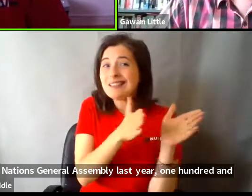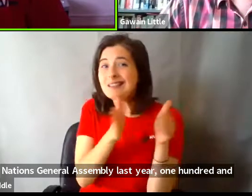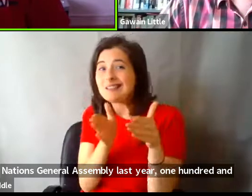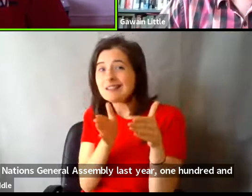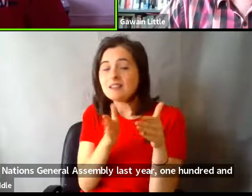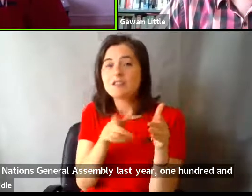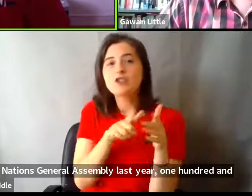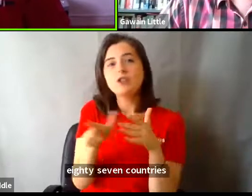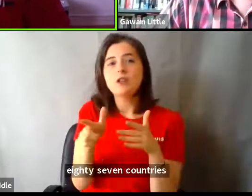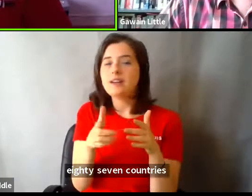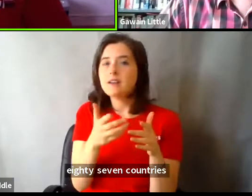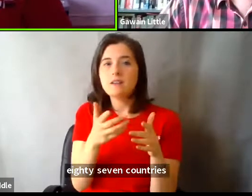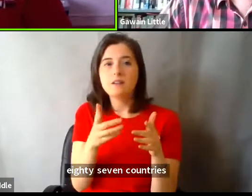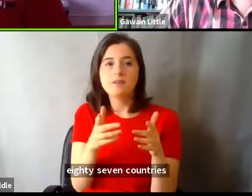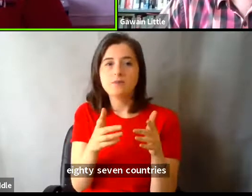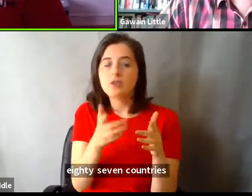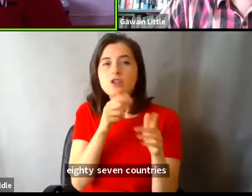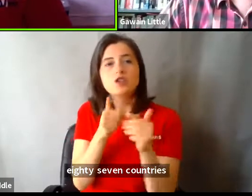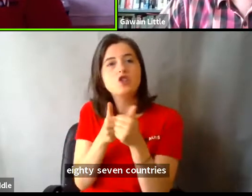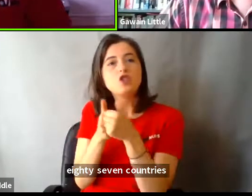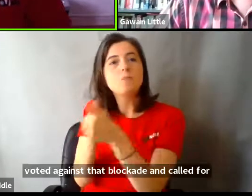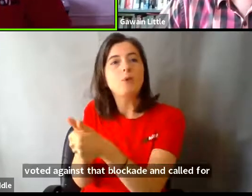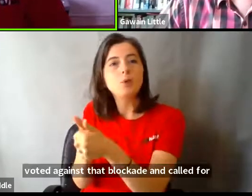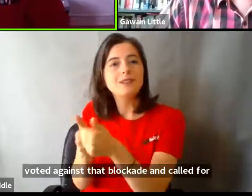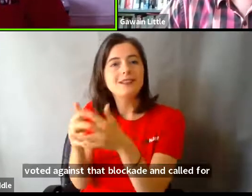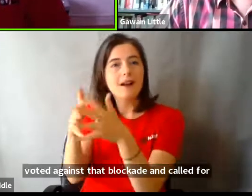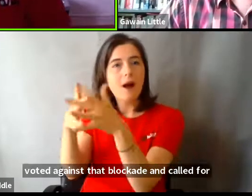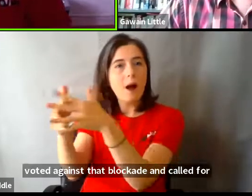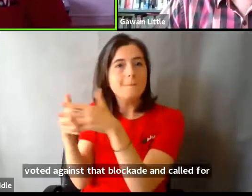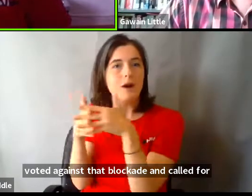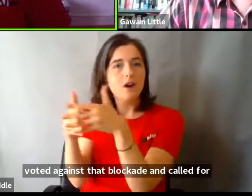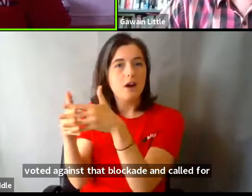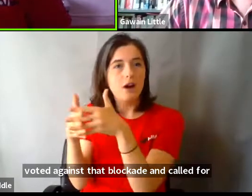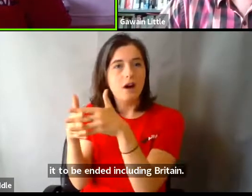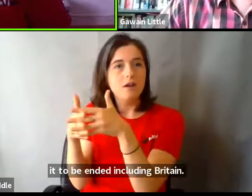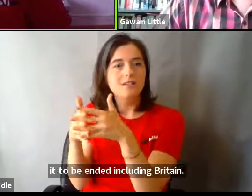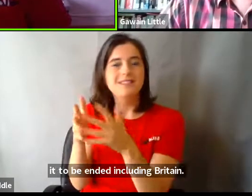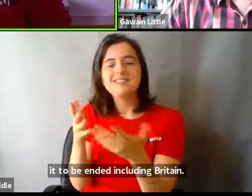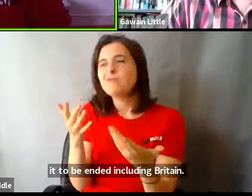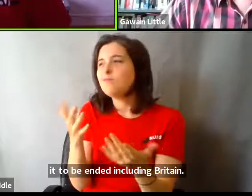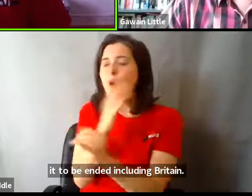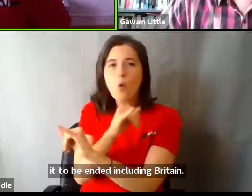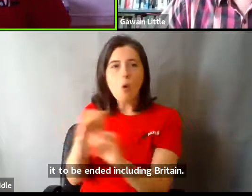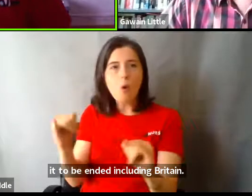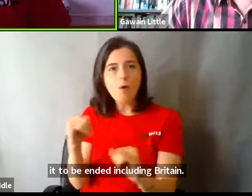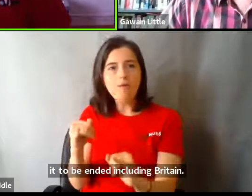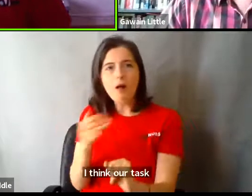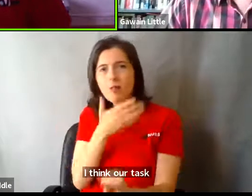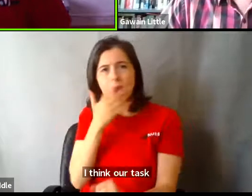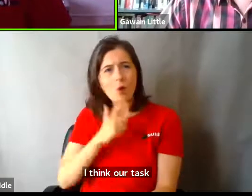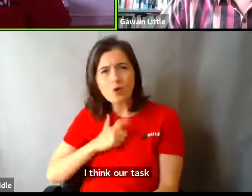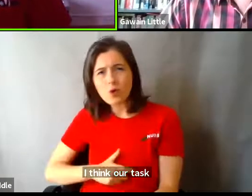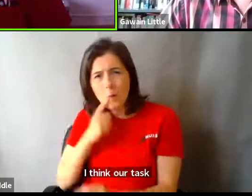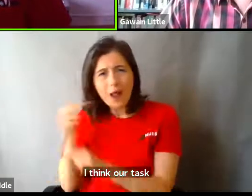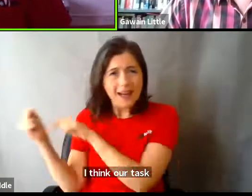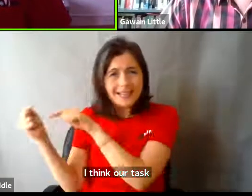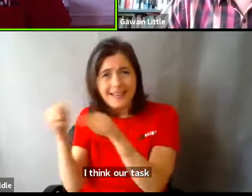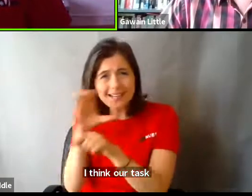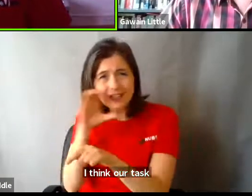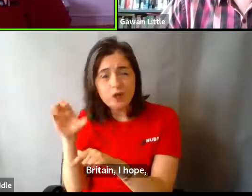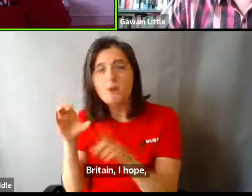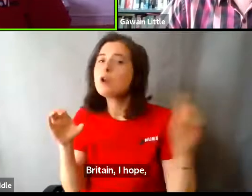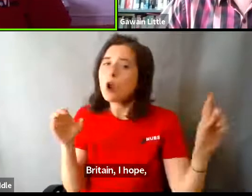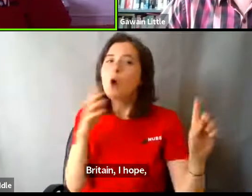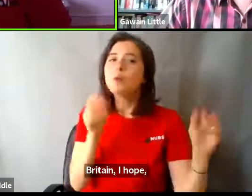not to be pressured into supporting the United States inhuman attacks on Cuba, but rather to stand with Cuba